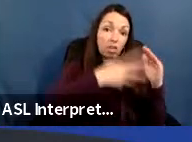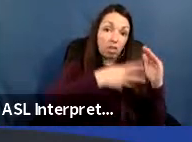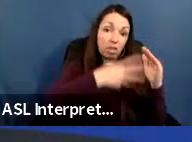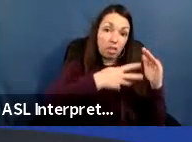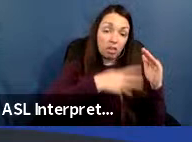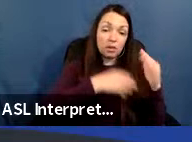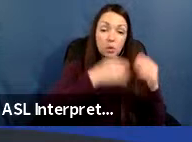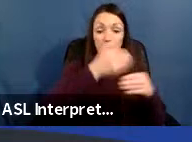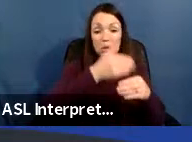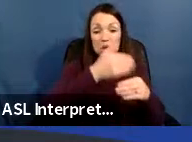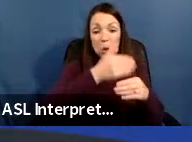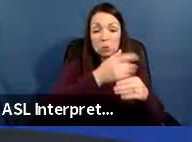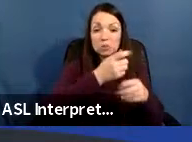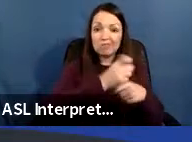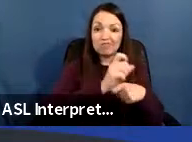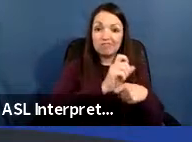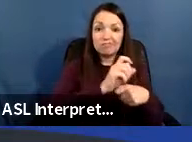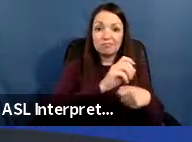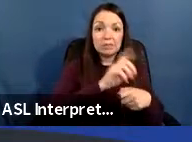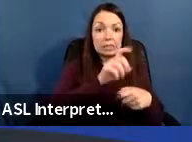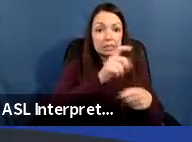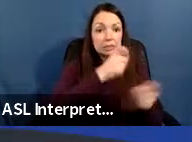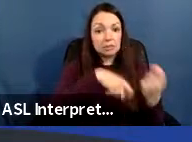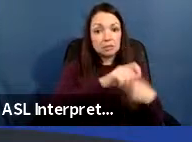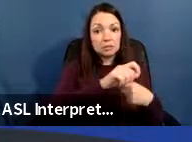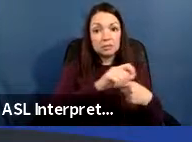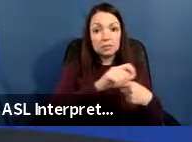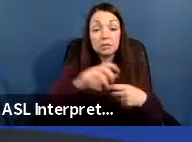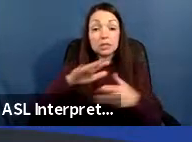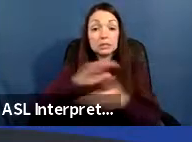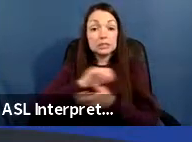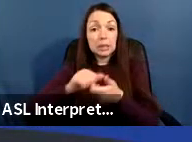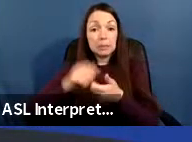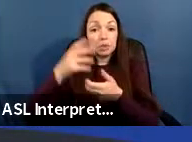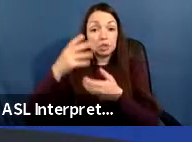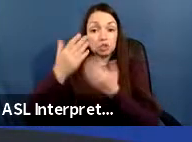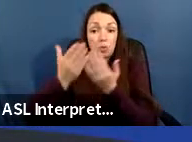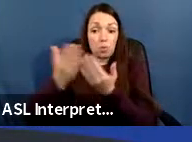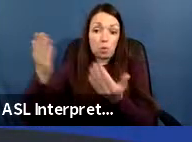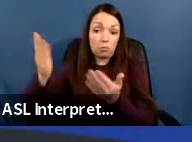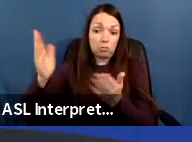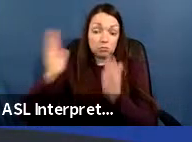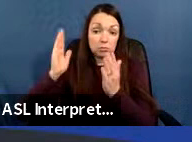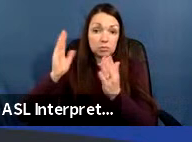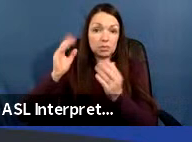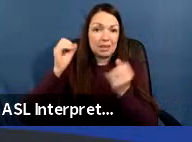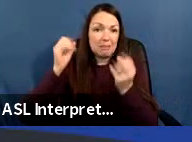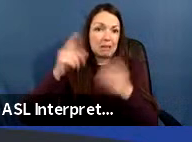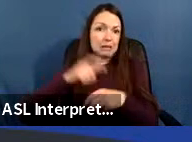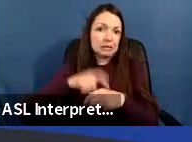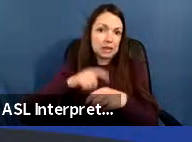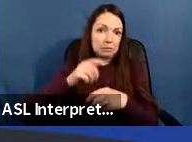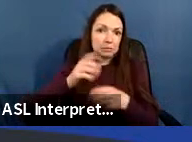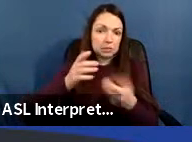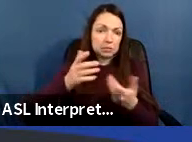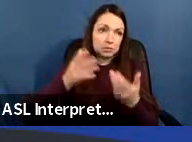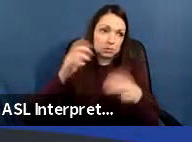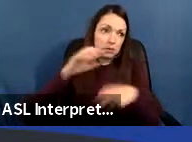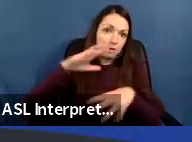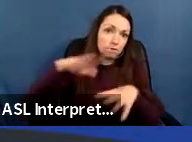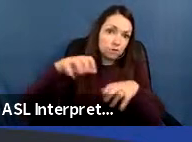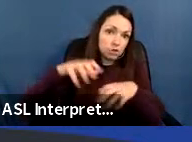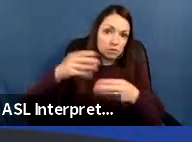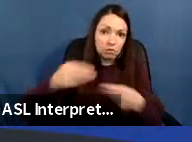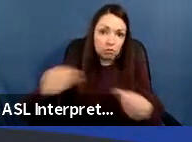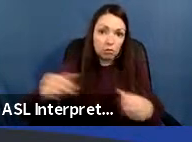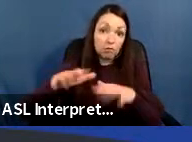past their useful life, damage to masonry from the many freeze-thaw cycles we experience here in the Chicago area,